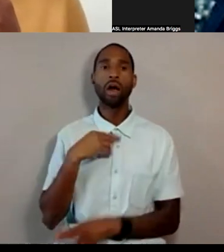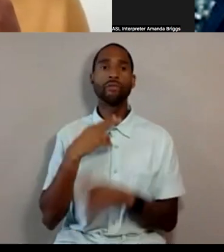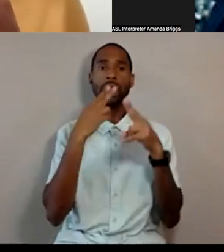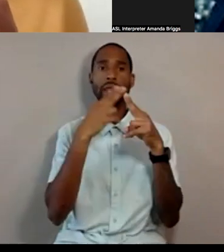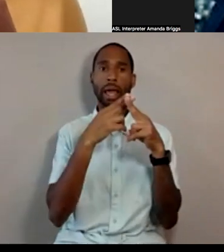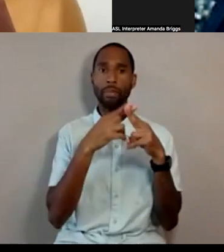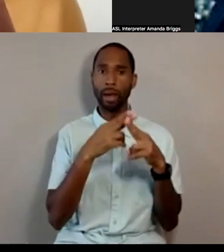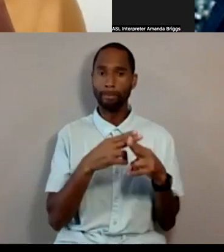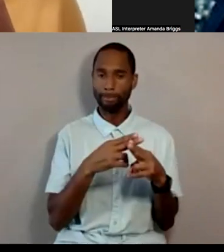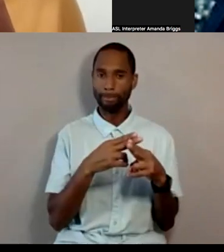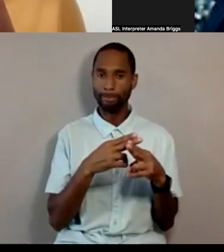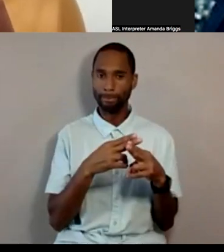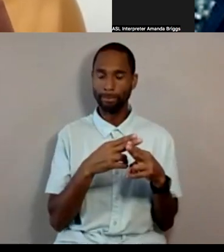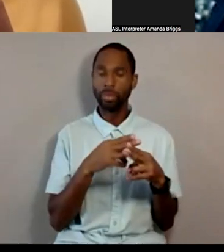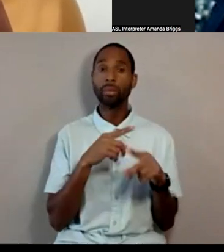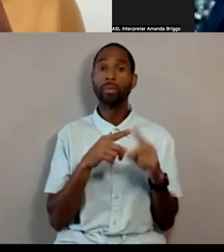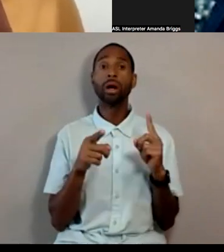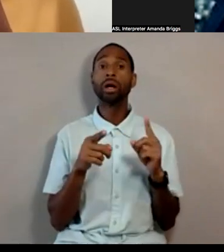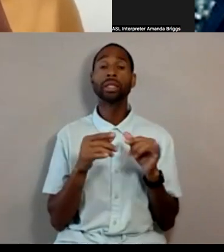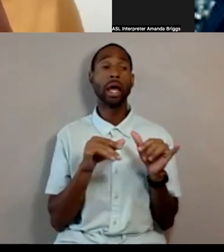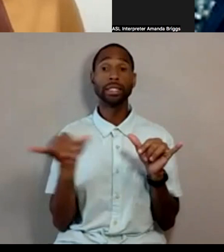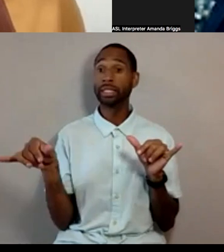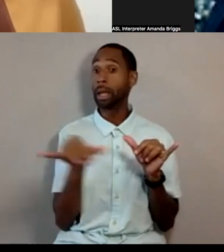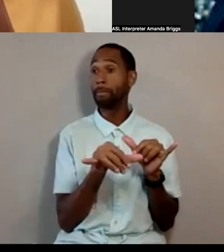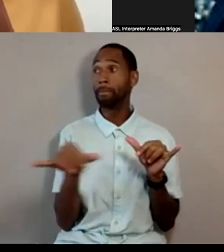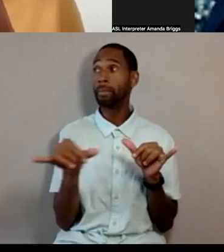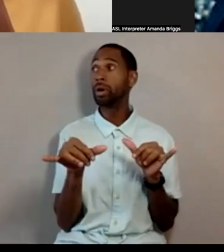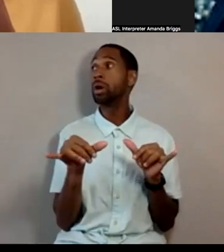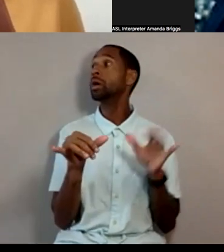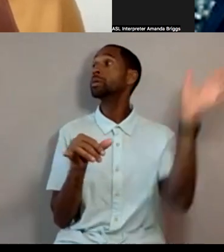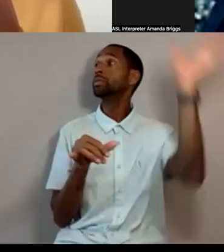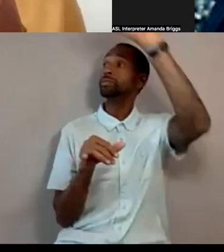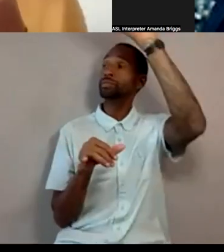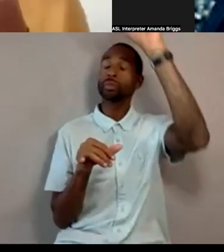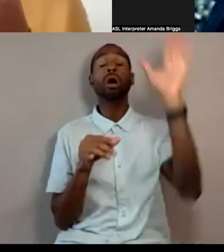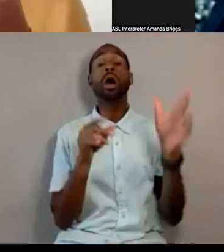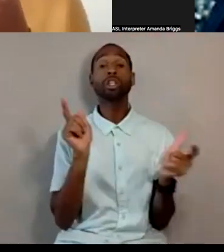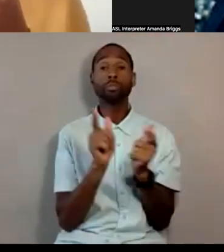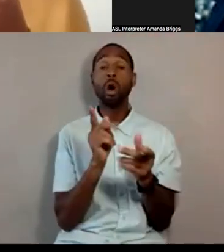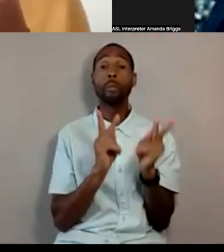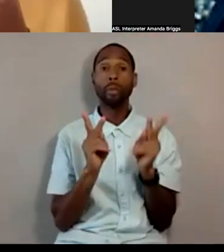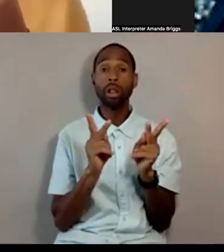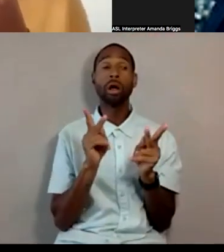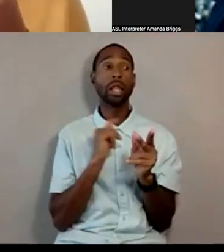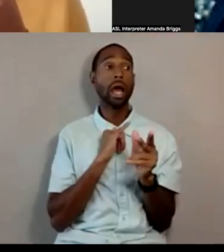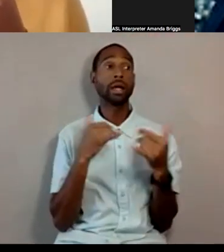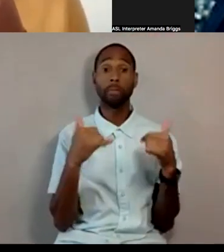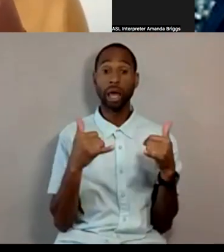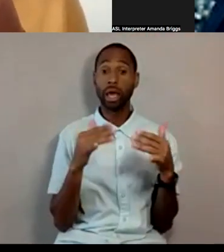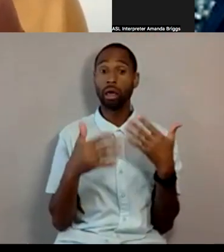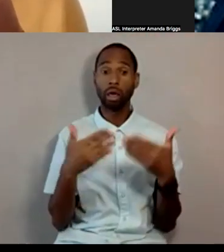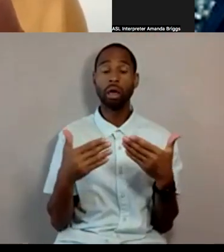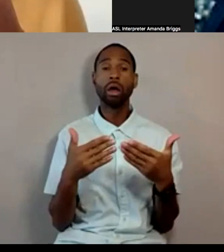them. But in the same way that, like, little people, right? Like, different types of play. Can